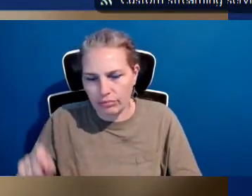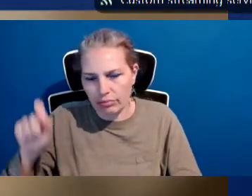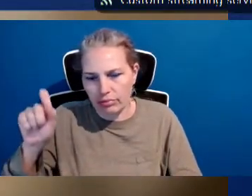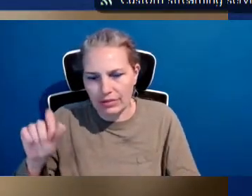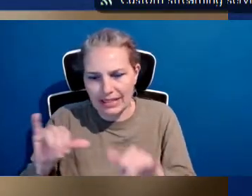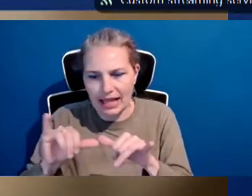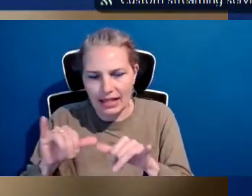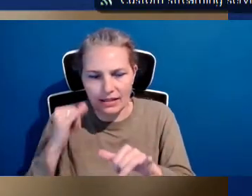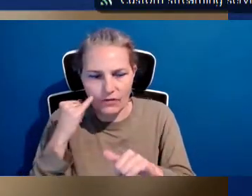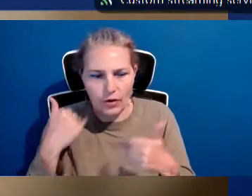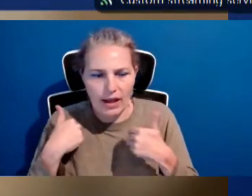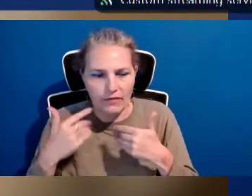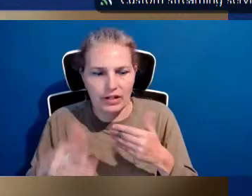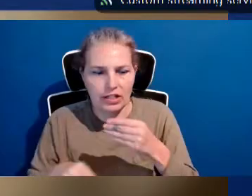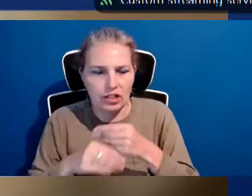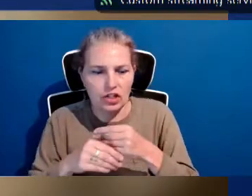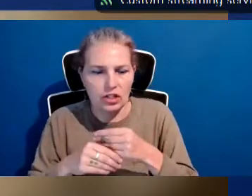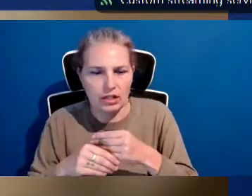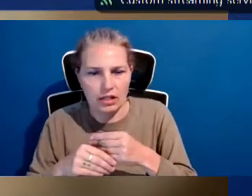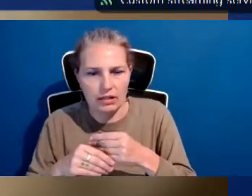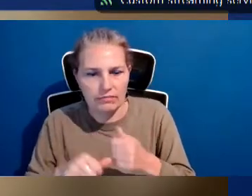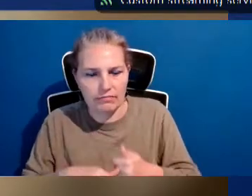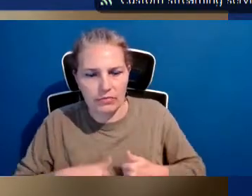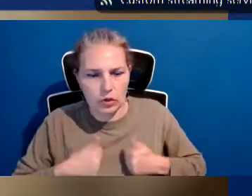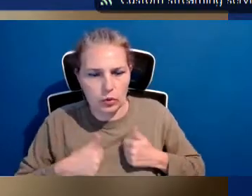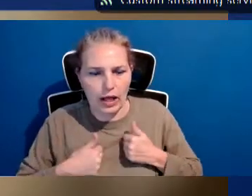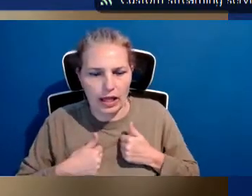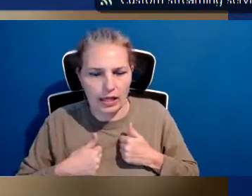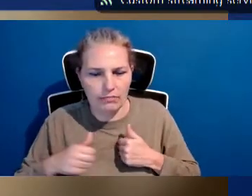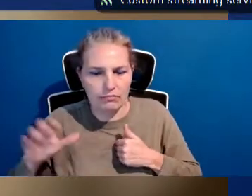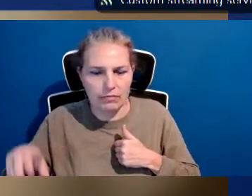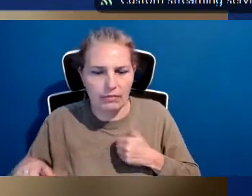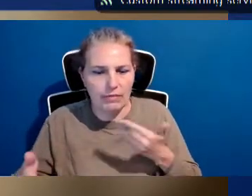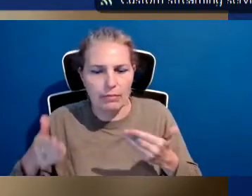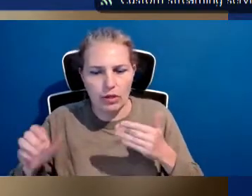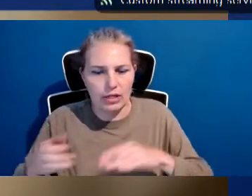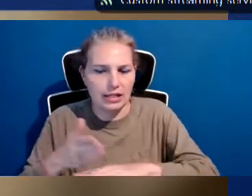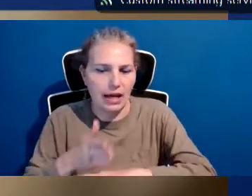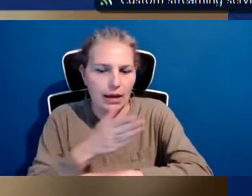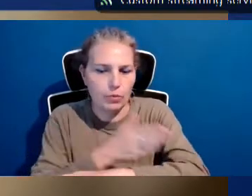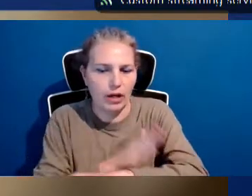additional dwelling unit, you might have to upgrade your panel anyway.